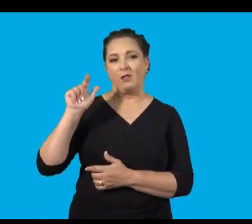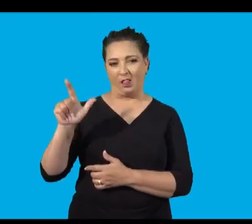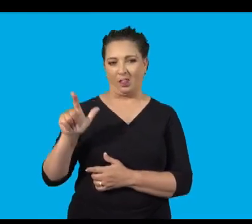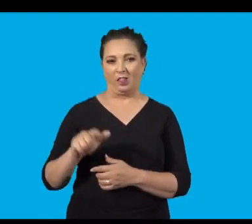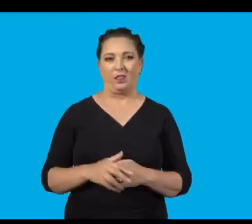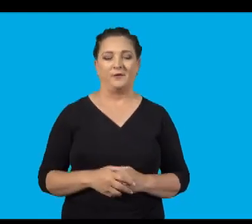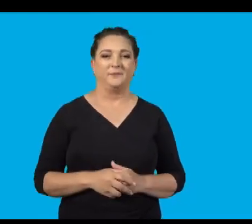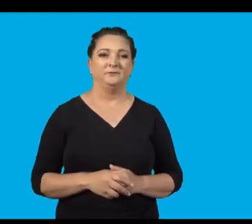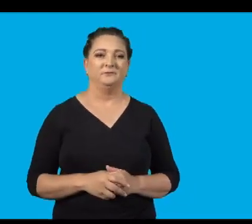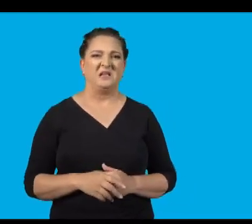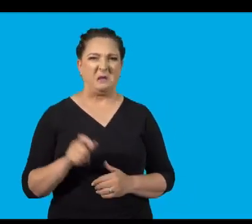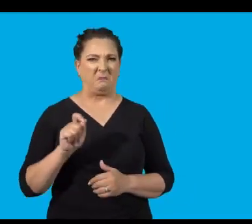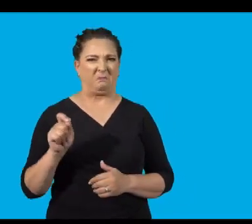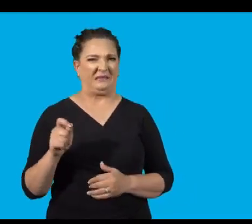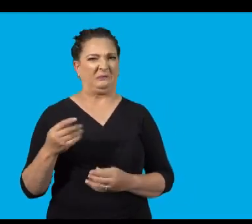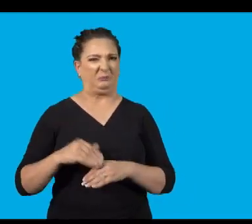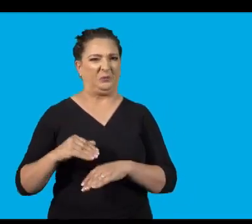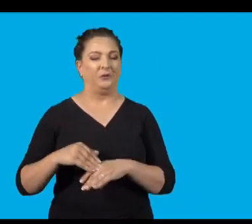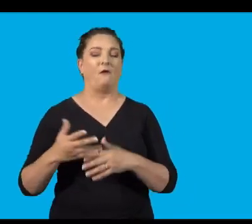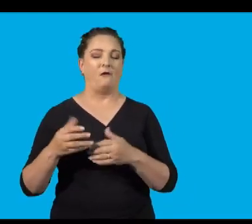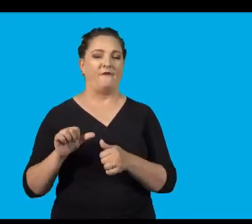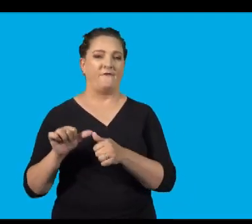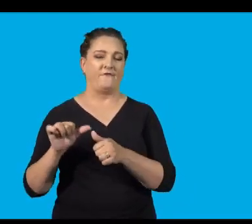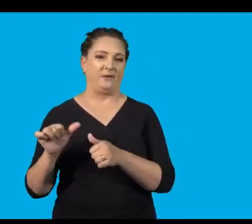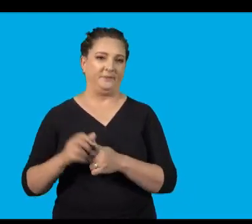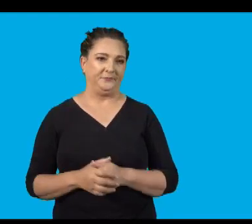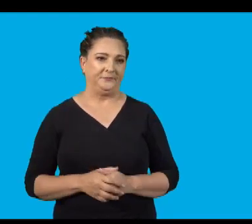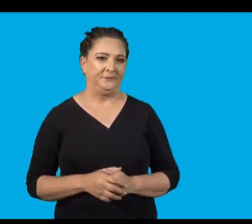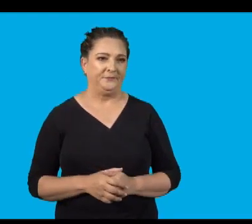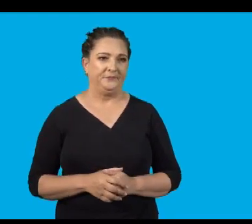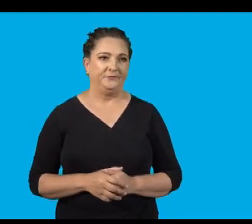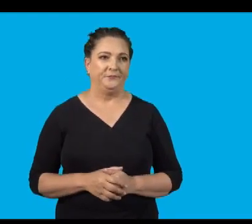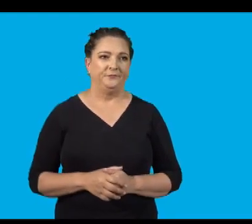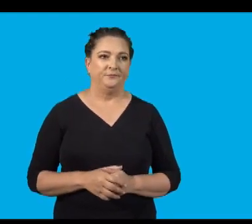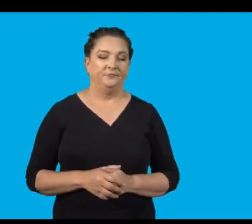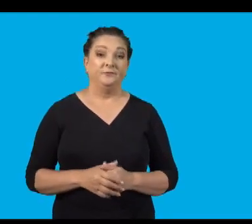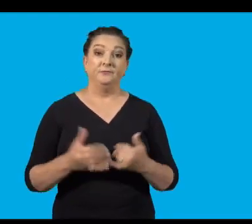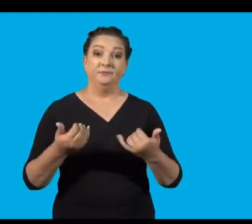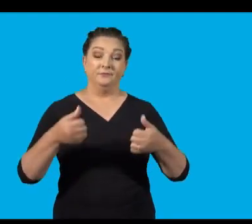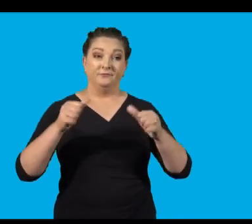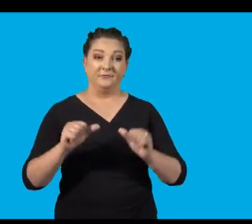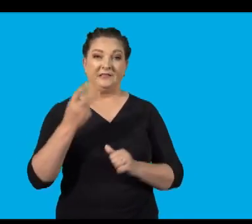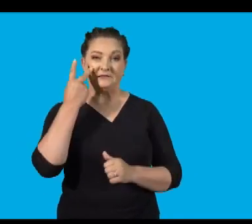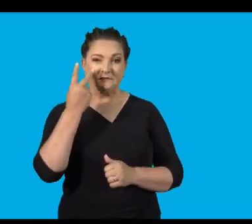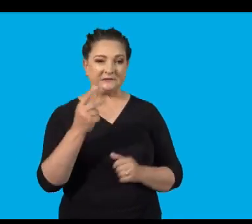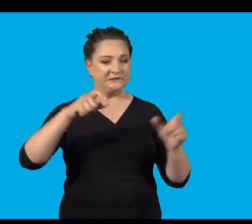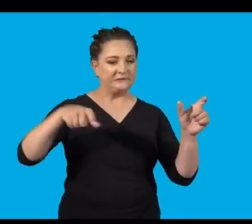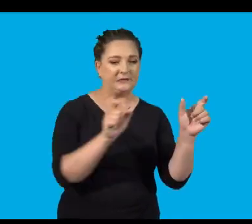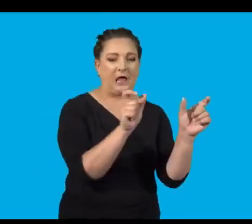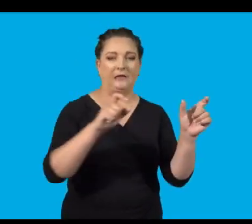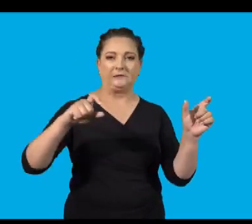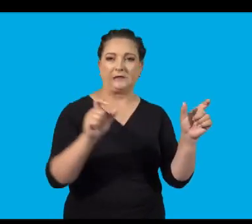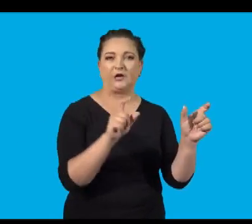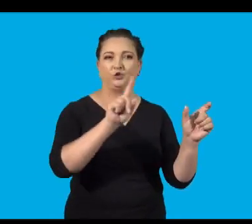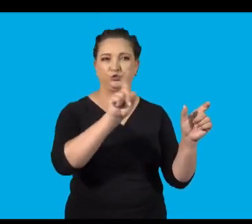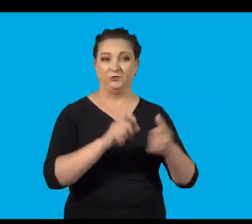plural. And my pen is not doing what it must do, and there we go, all right? So let's look at